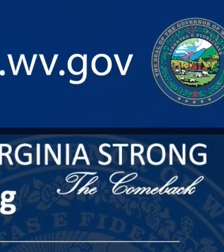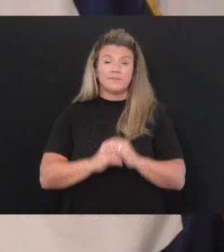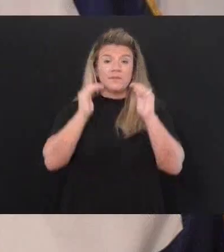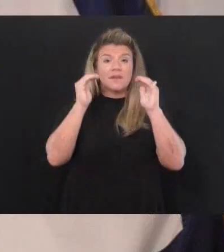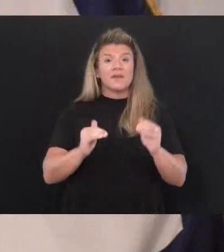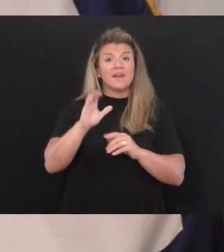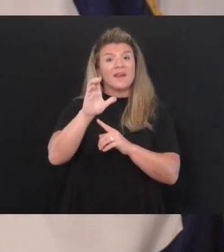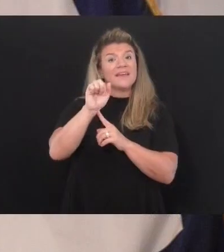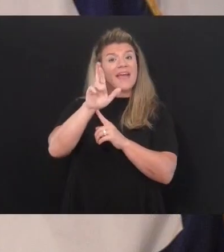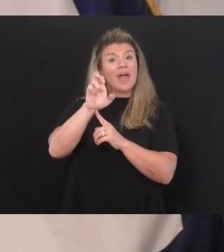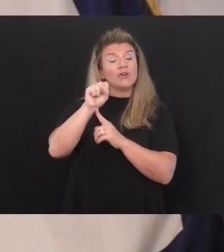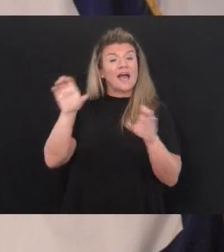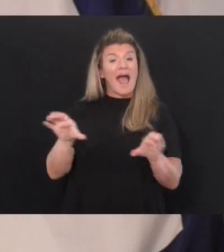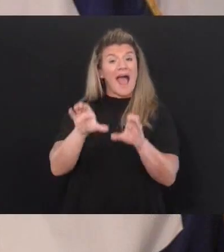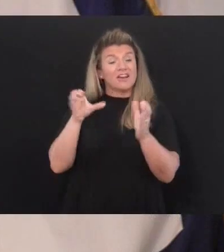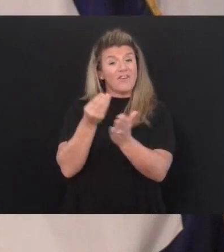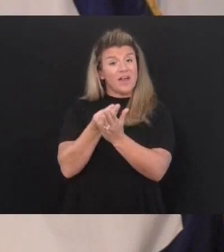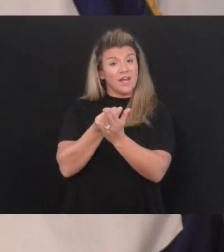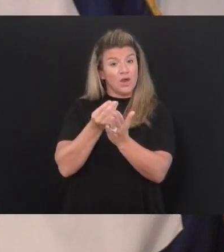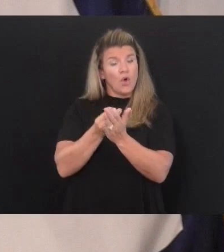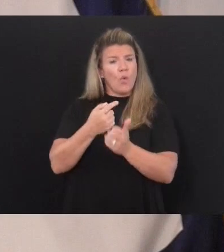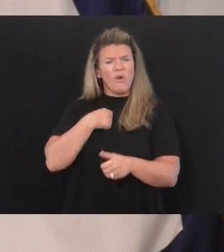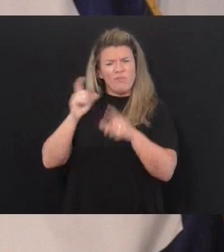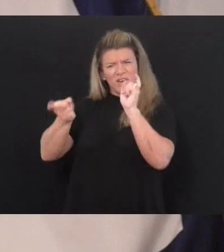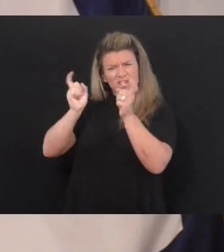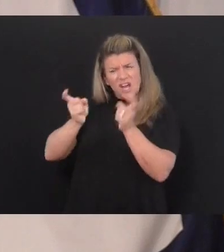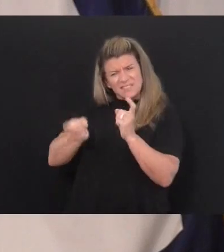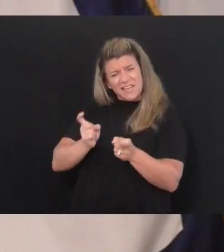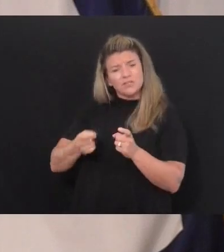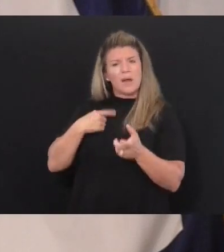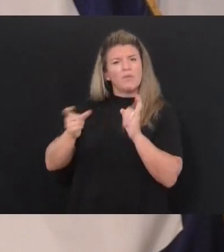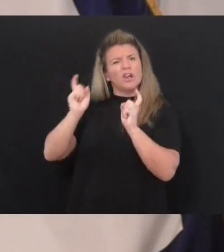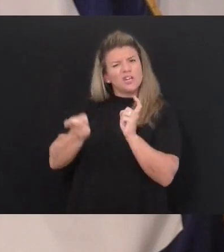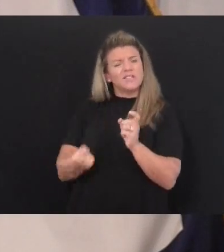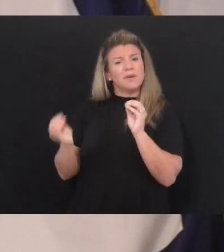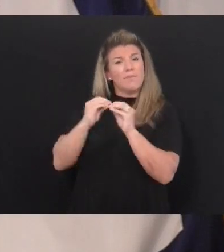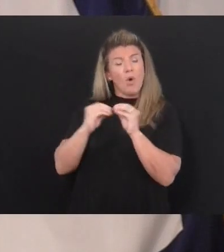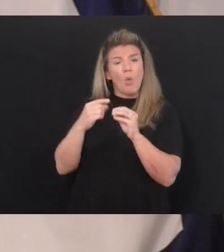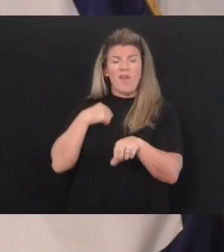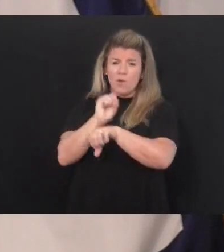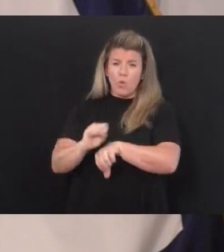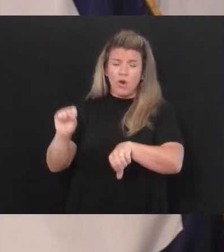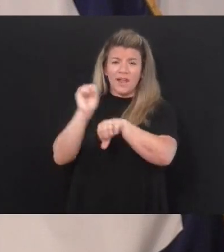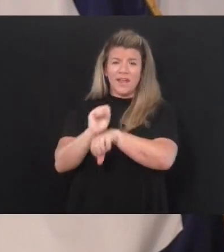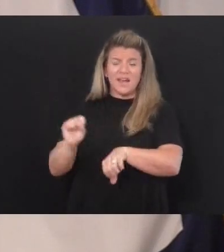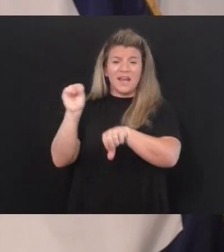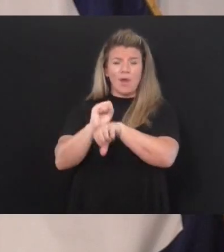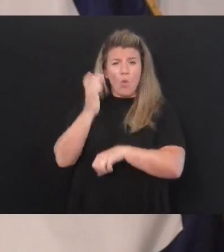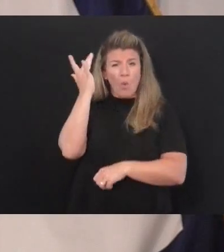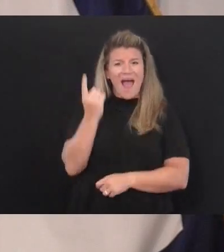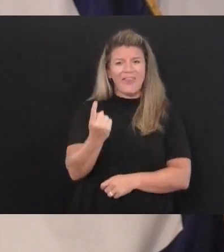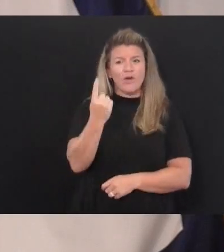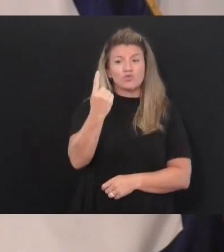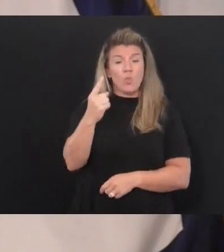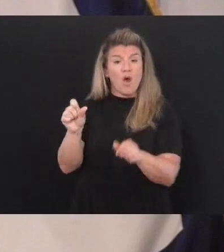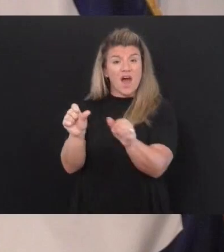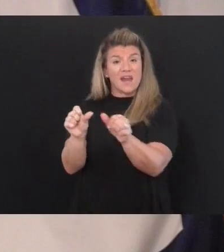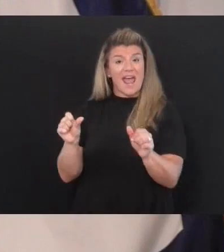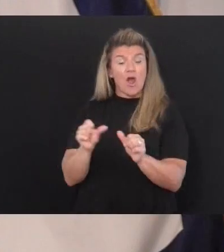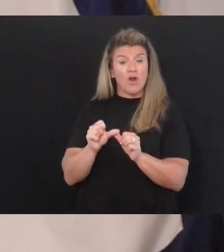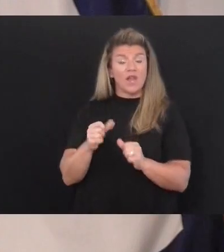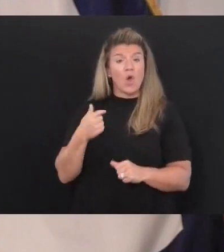3.86 is not where we want to be. We have the highest number of active cases in West Virginia today that we've had